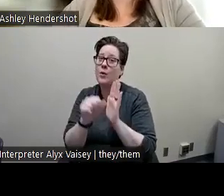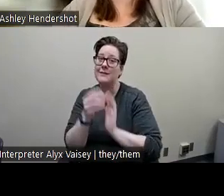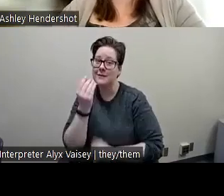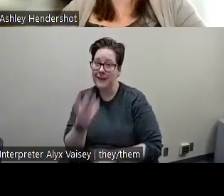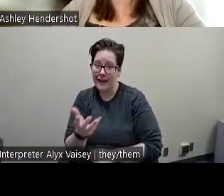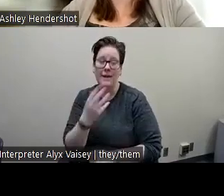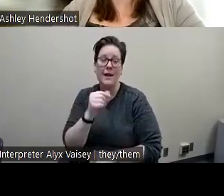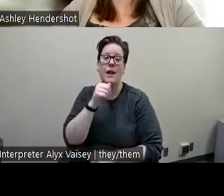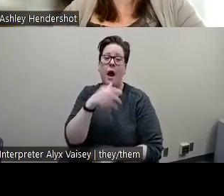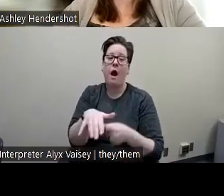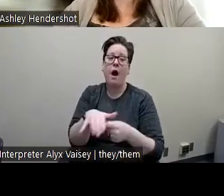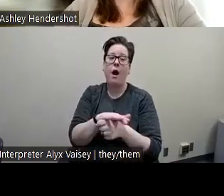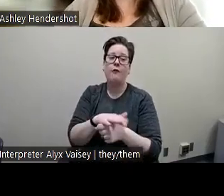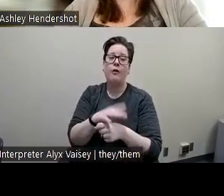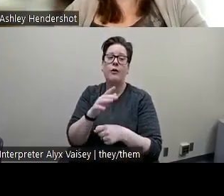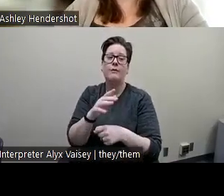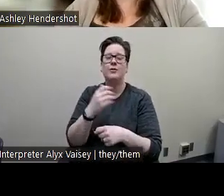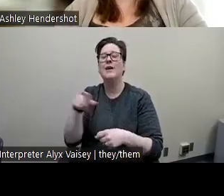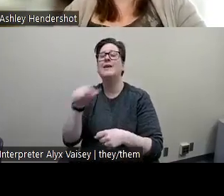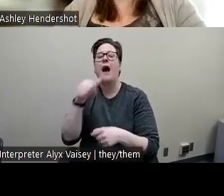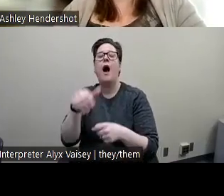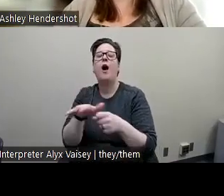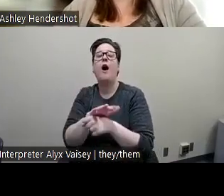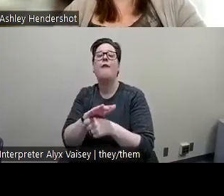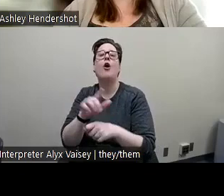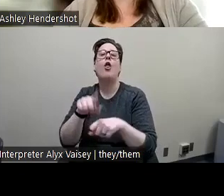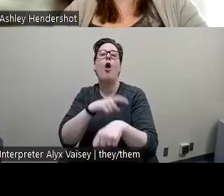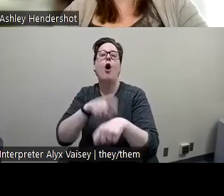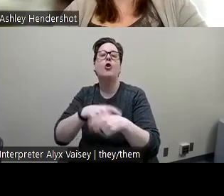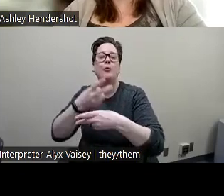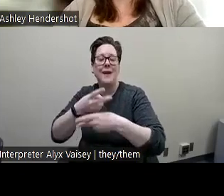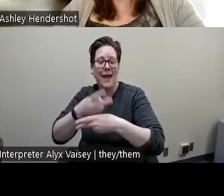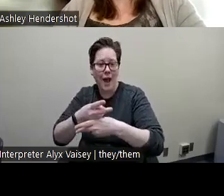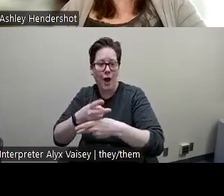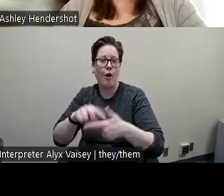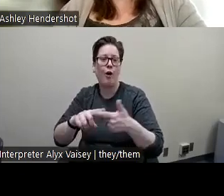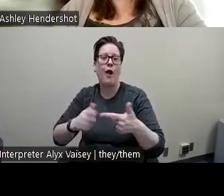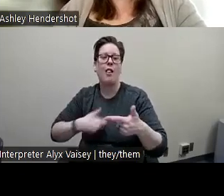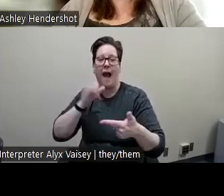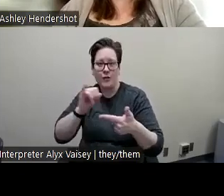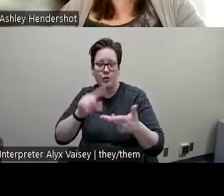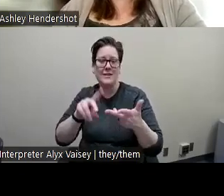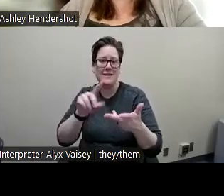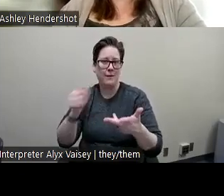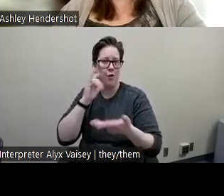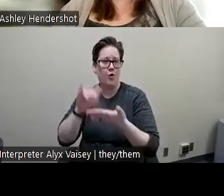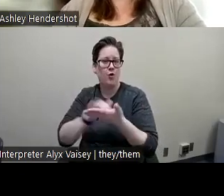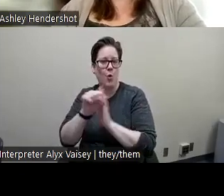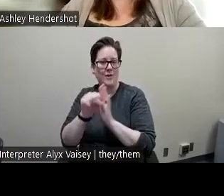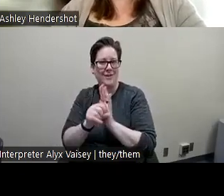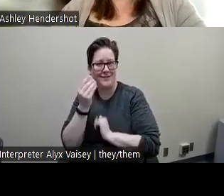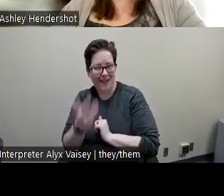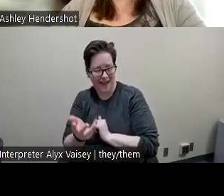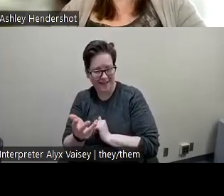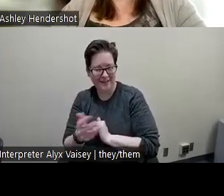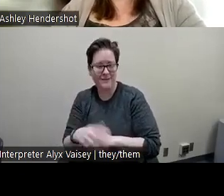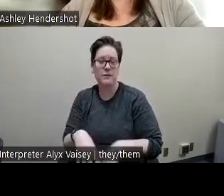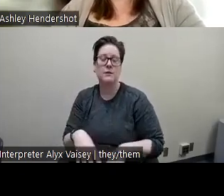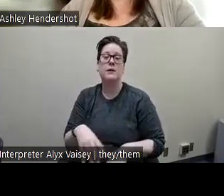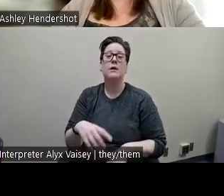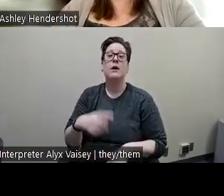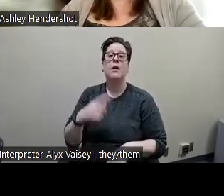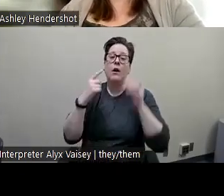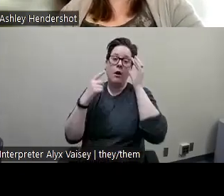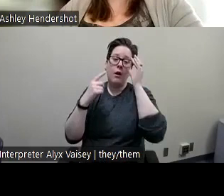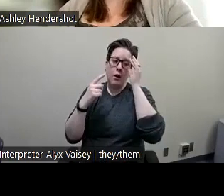cover long-term care insurance, life insurance, or disability insurance. Now, in most cases, for people who have cancer, that